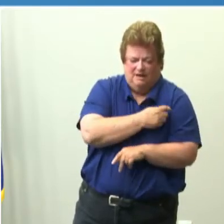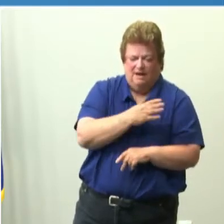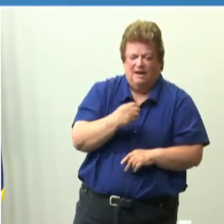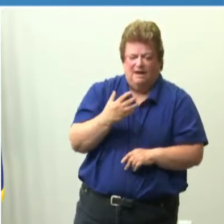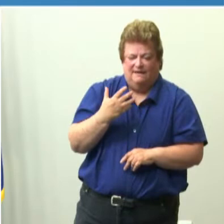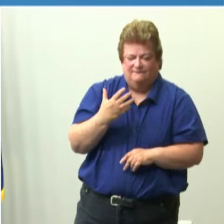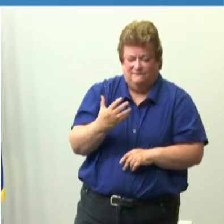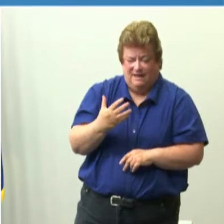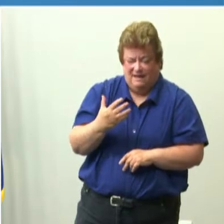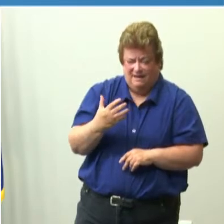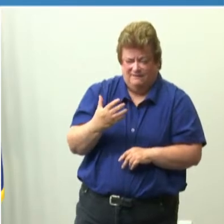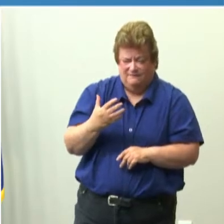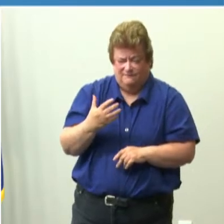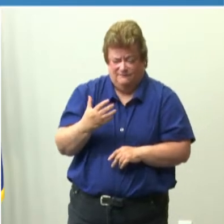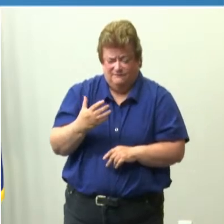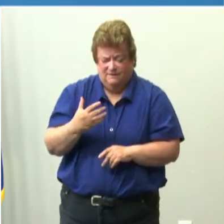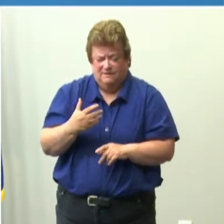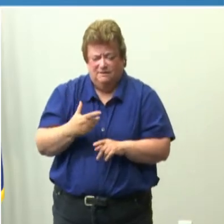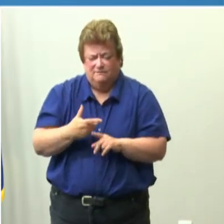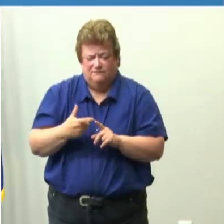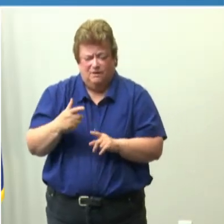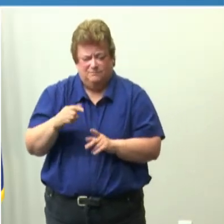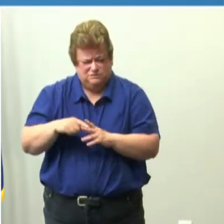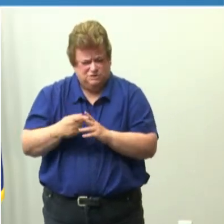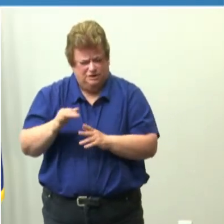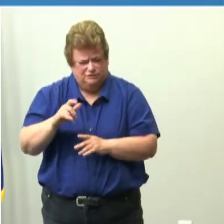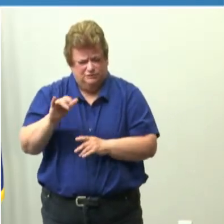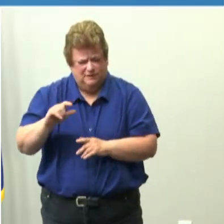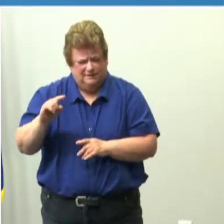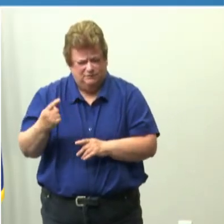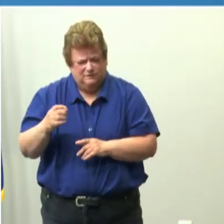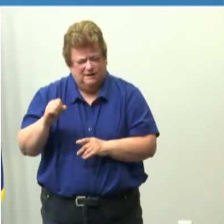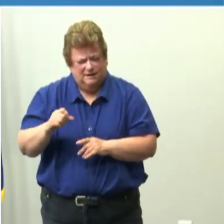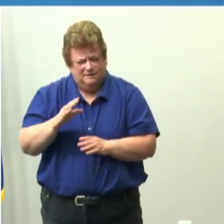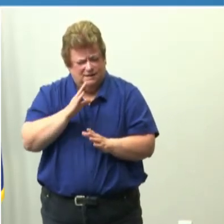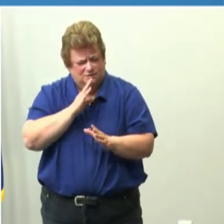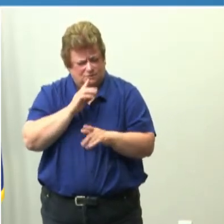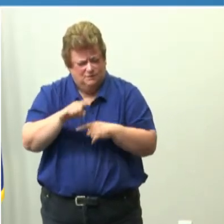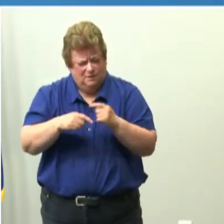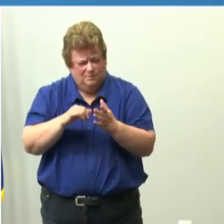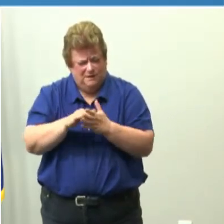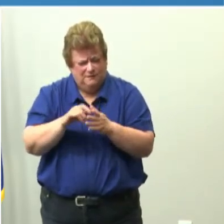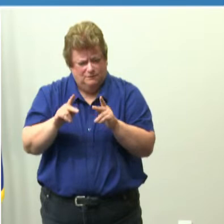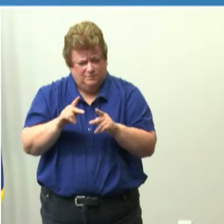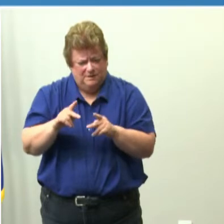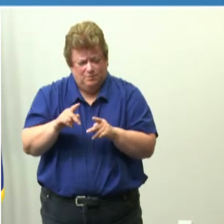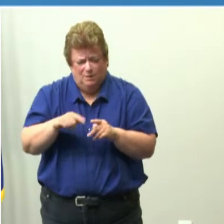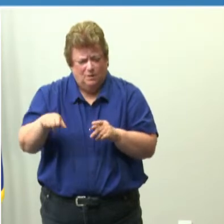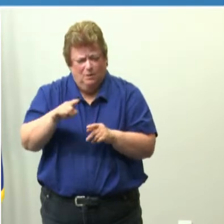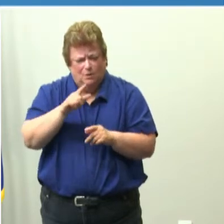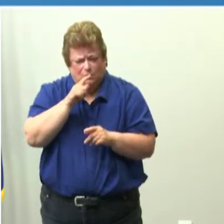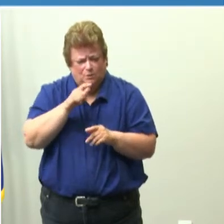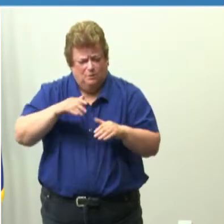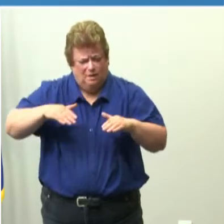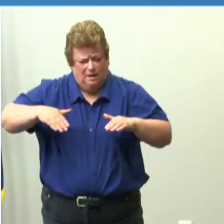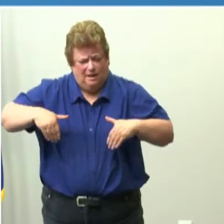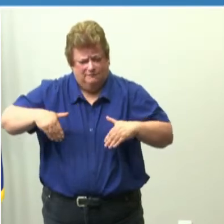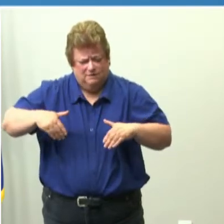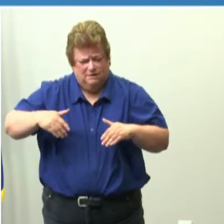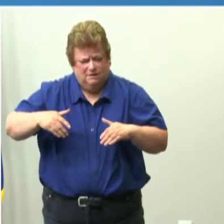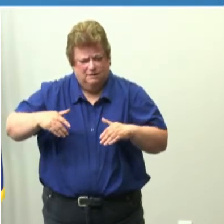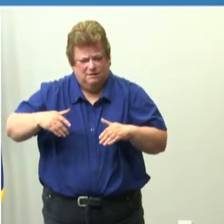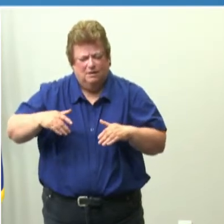since July 1st. Can you talk at all about those people? I mean, were those all unvaccinated? Or I'm sorry,